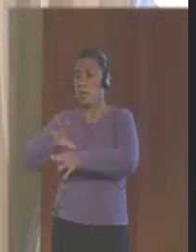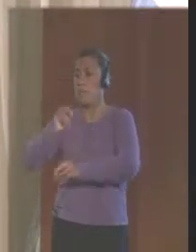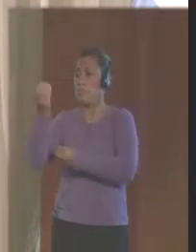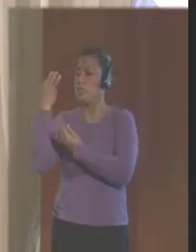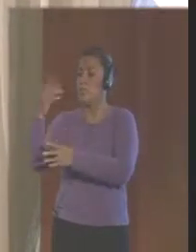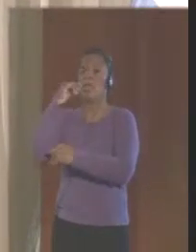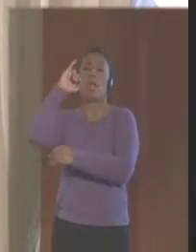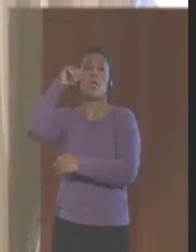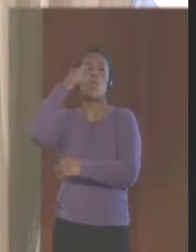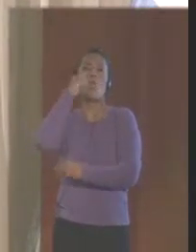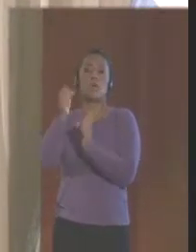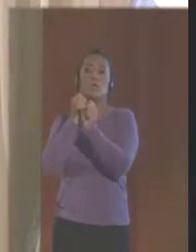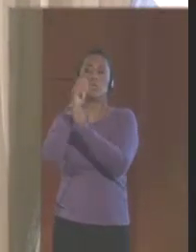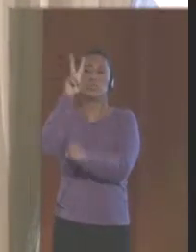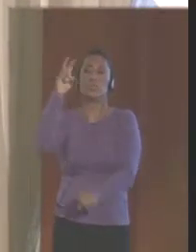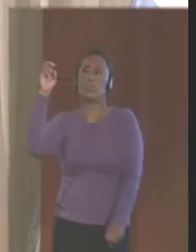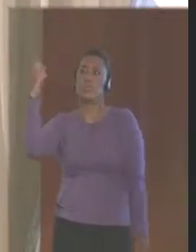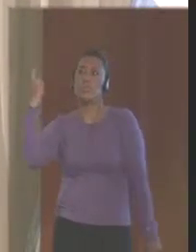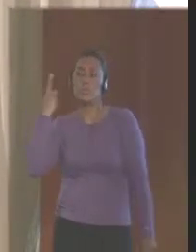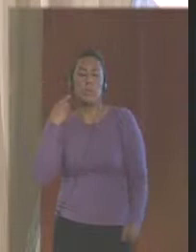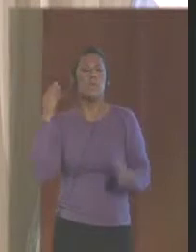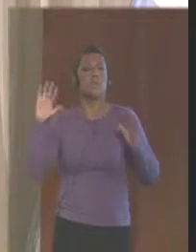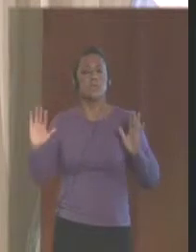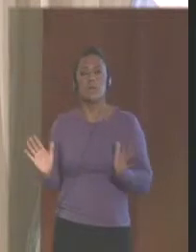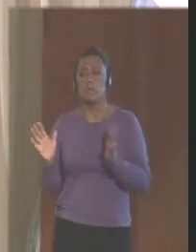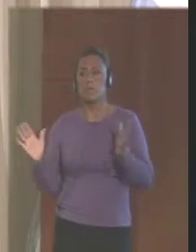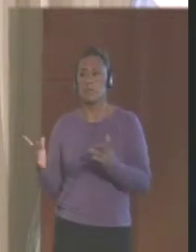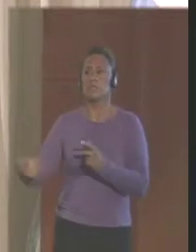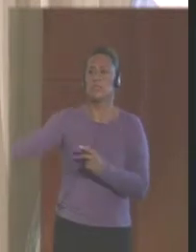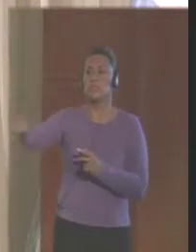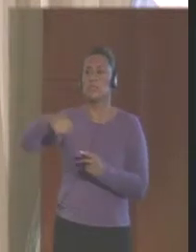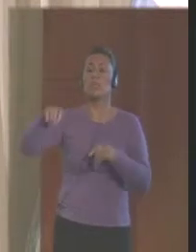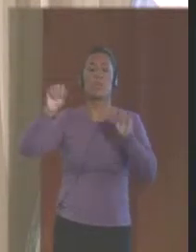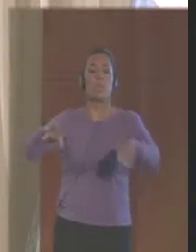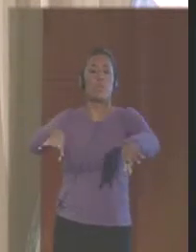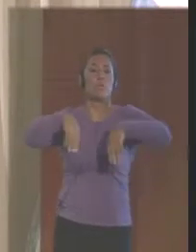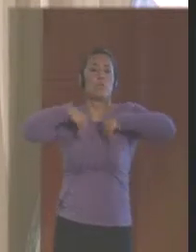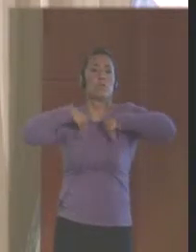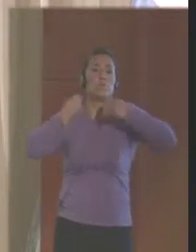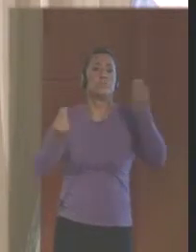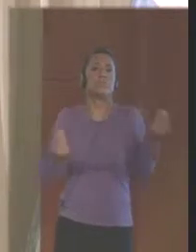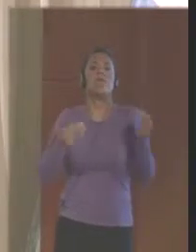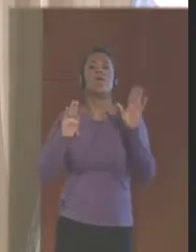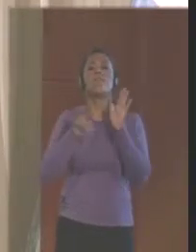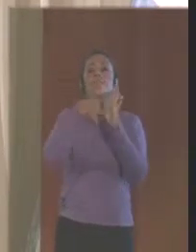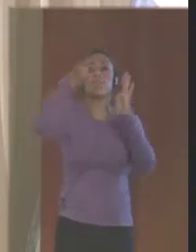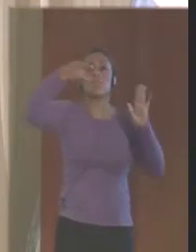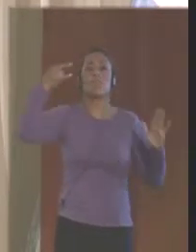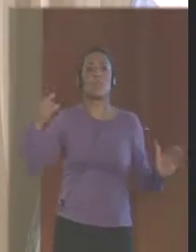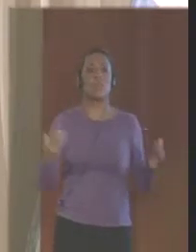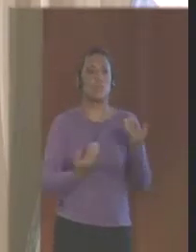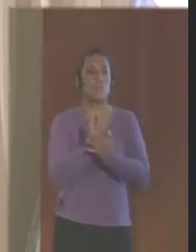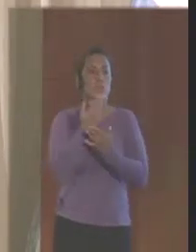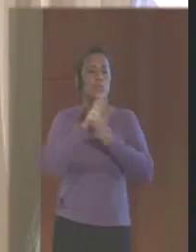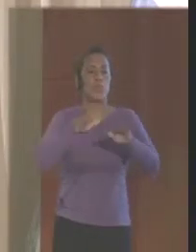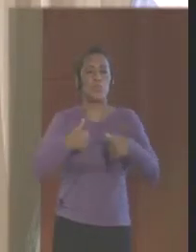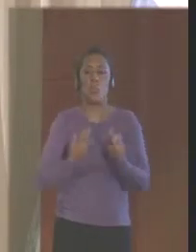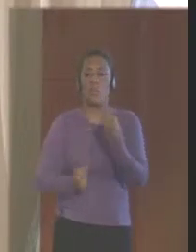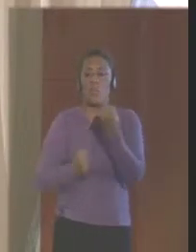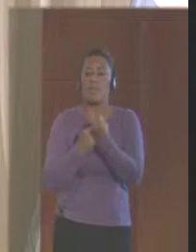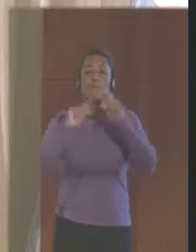to encourage the adopting of more efficient, energy-efficient technologies and